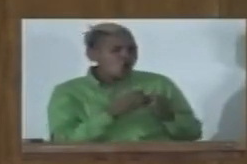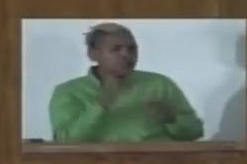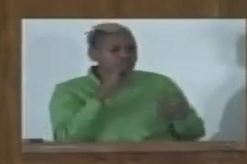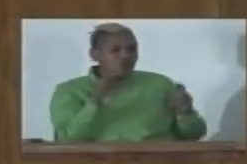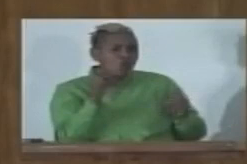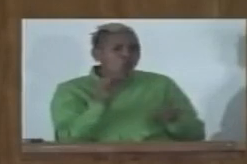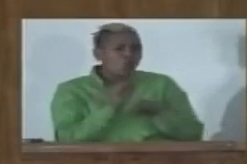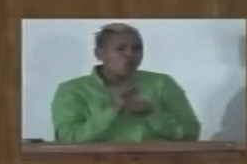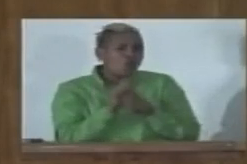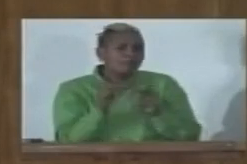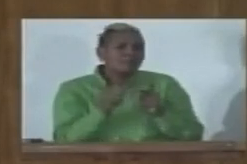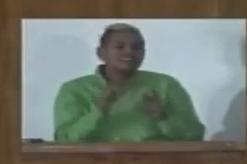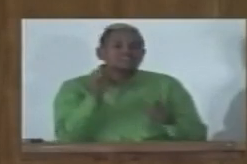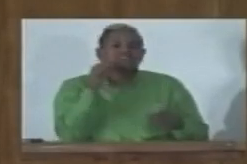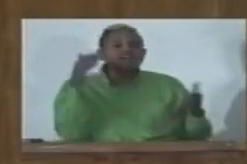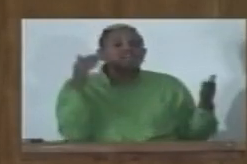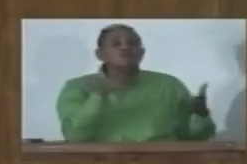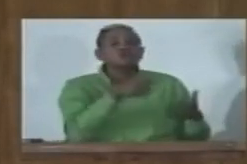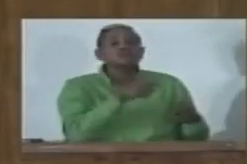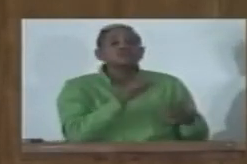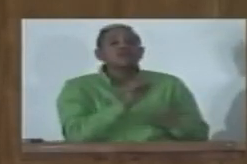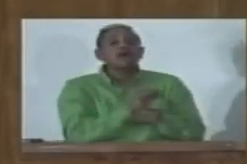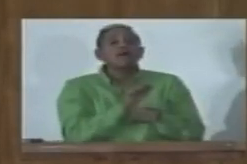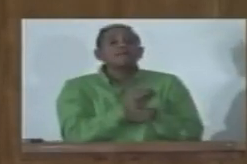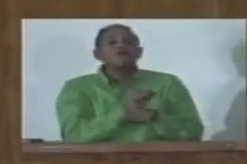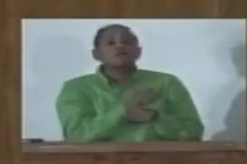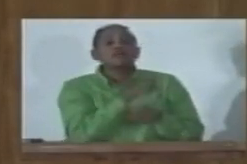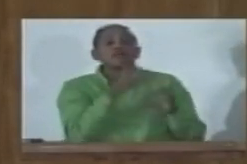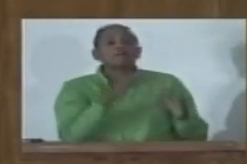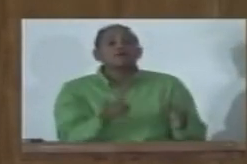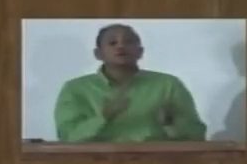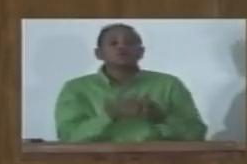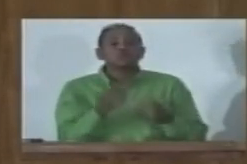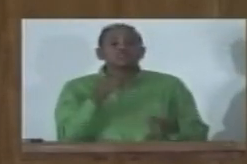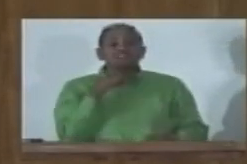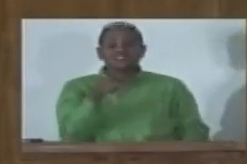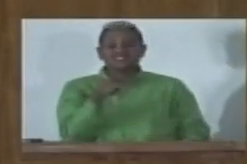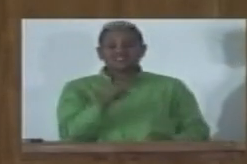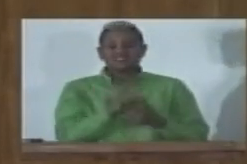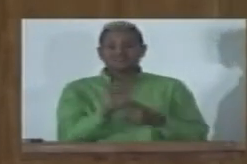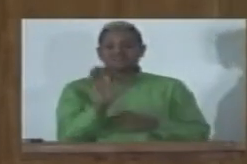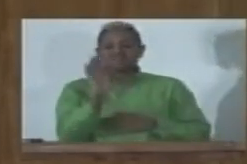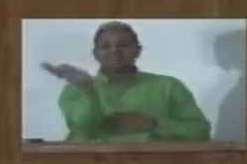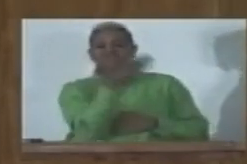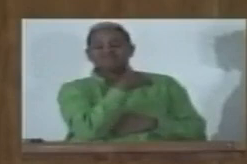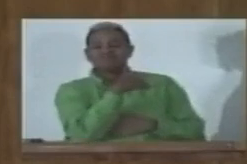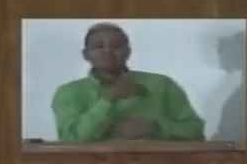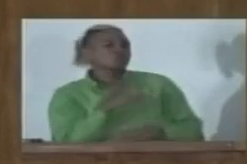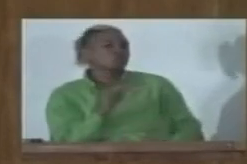workplace, and not approach employment of these persons with a broad brush, Mr. President.